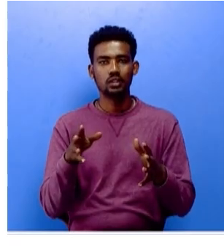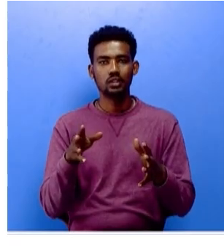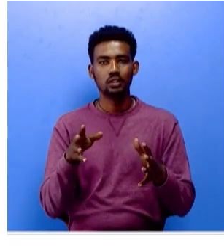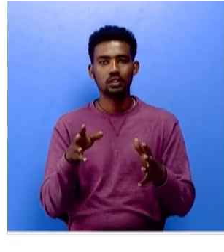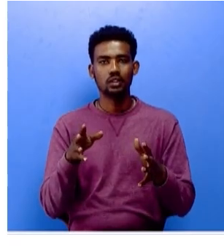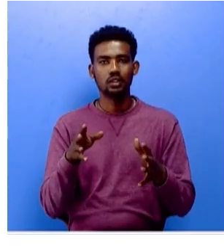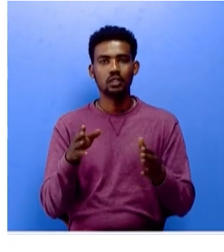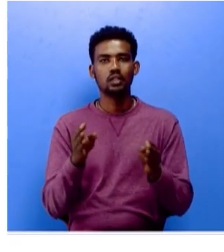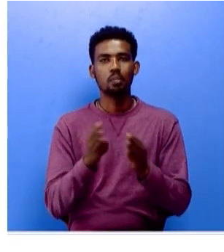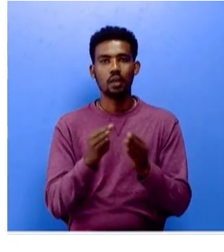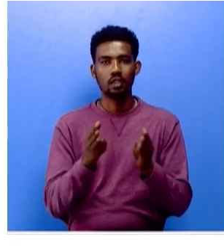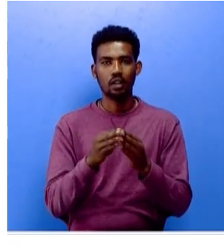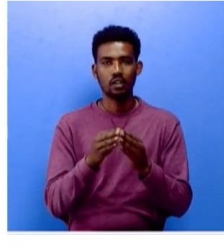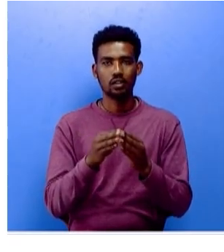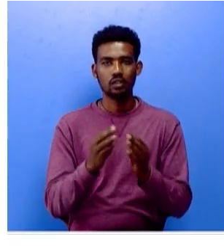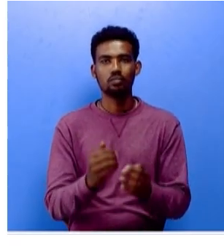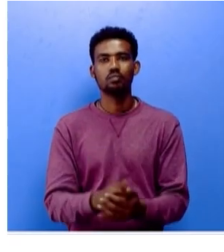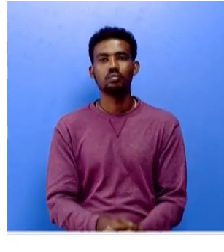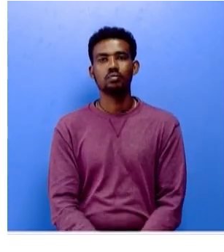the meeting.